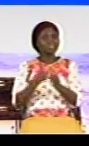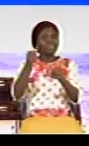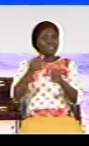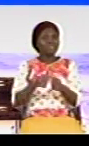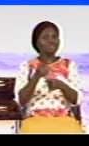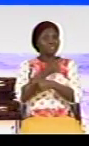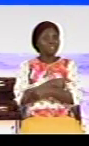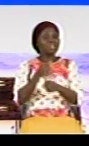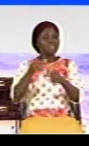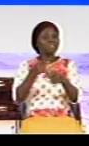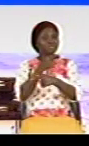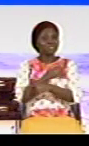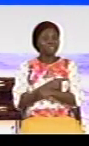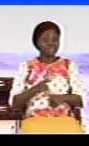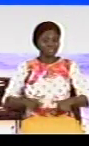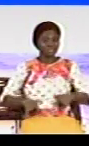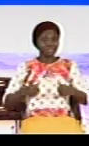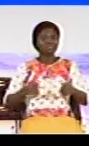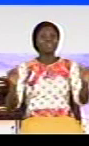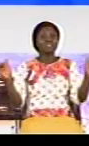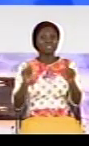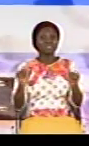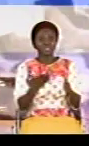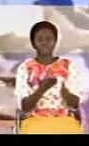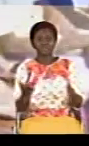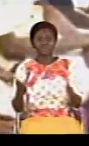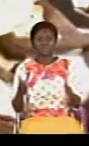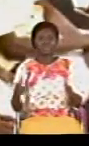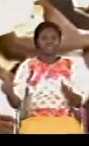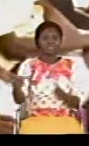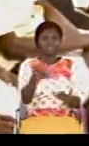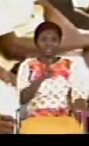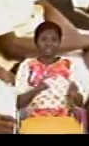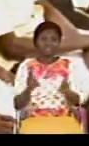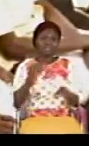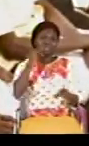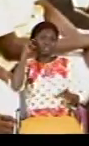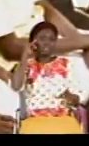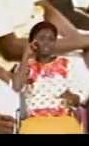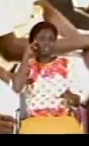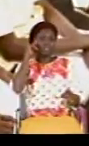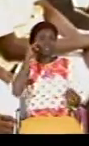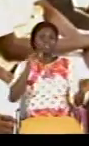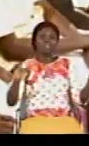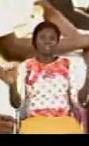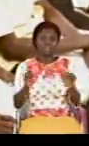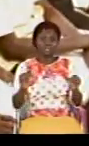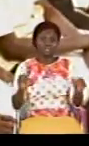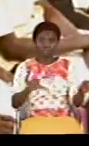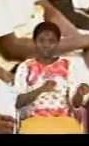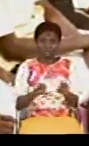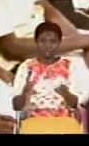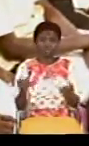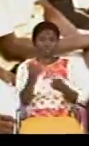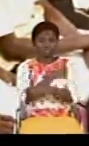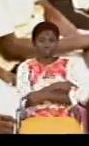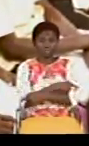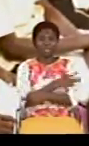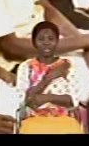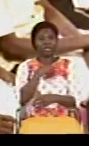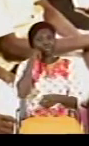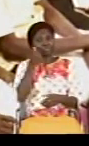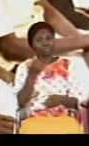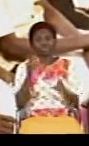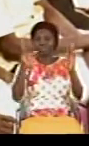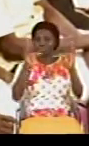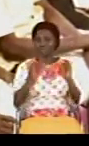yesterday, they do today. What they're doing today, they're doing tomorrow. There's no dream.